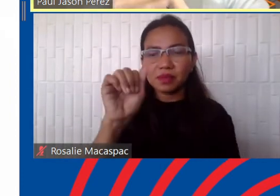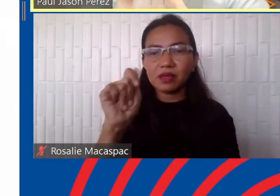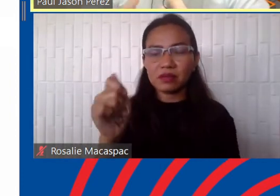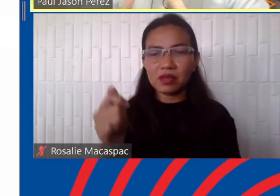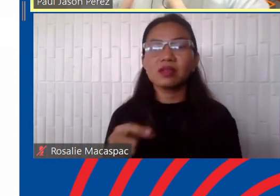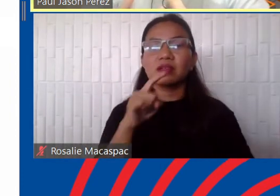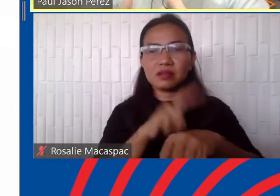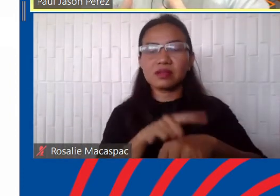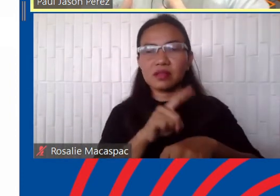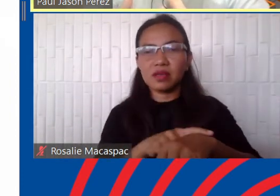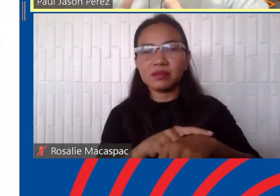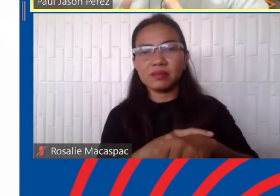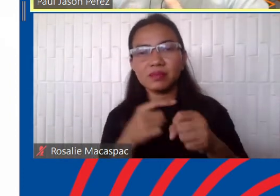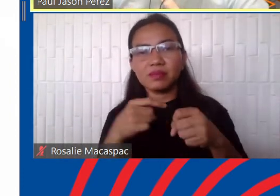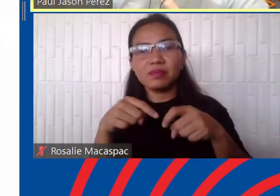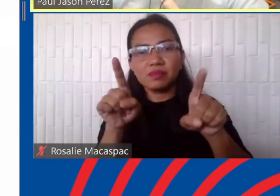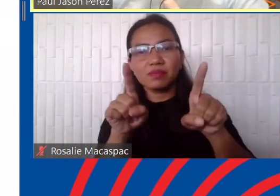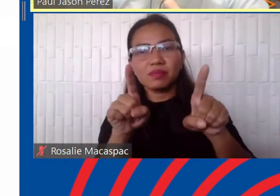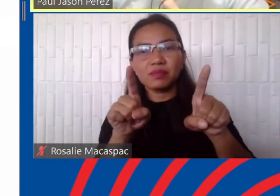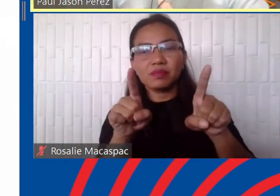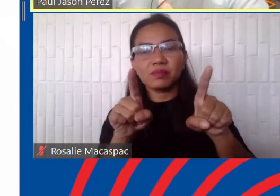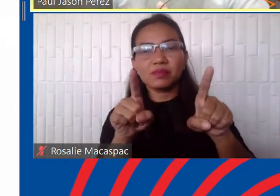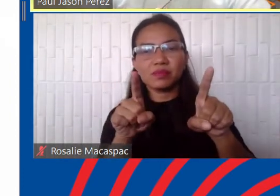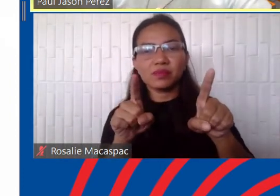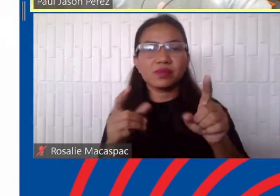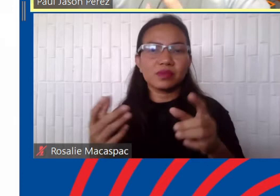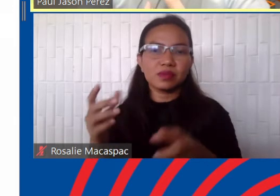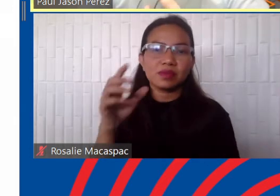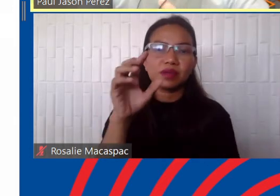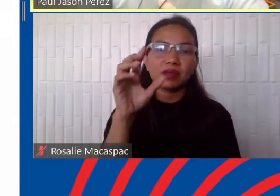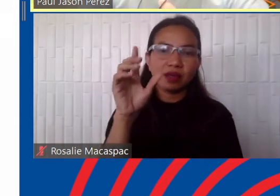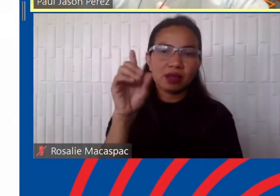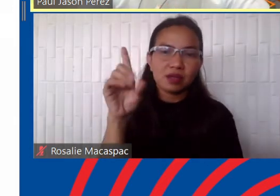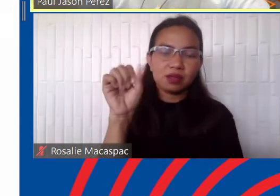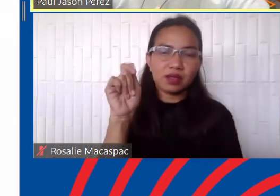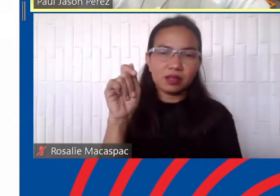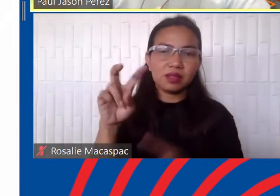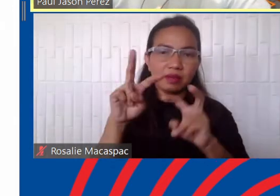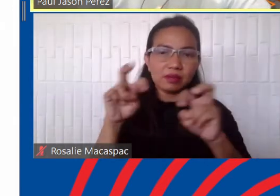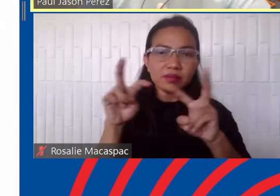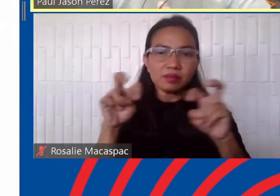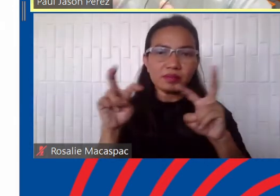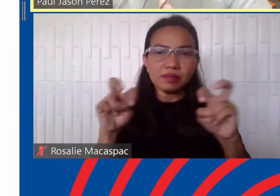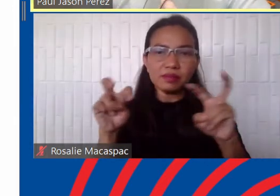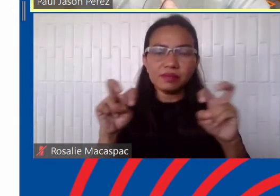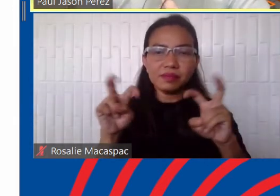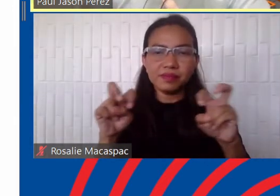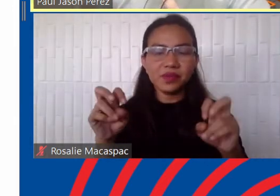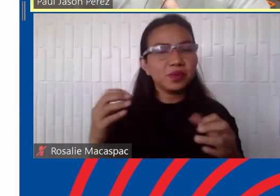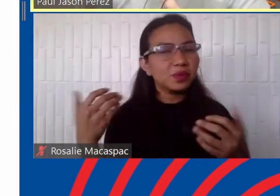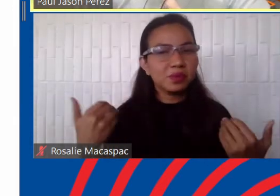the reuse of the data, no? Of the research data. So wala rin